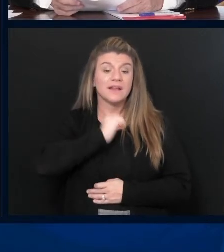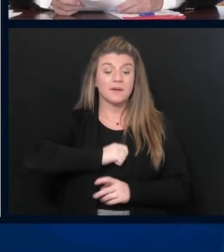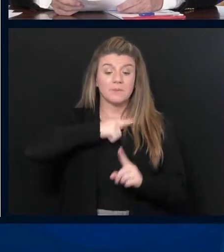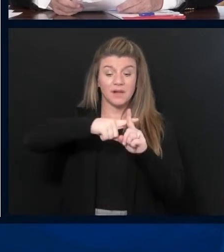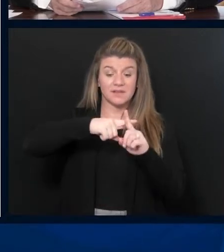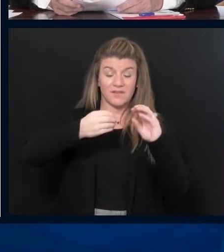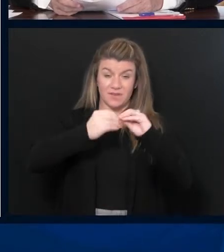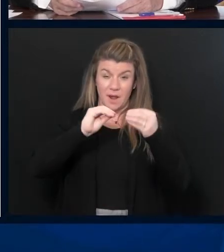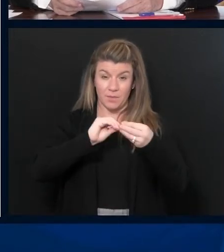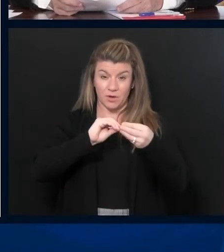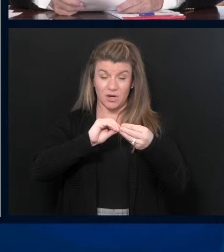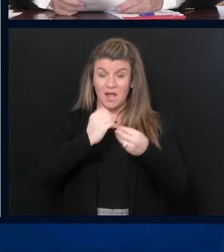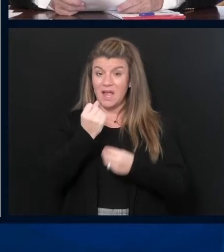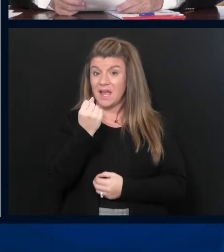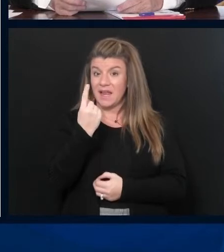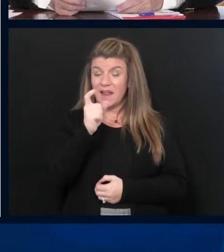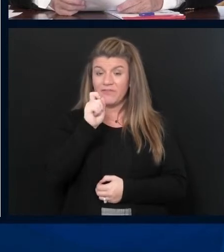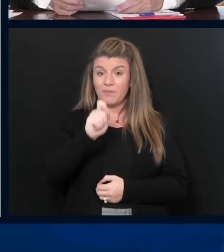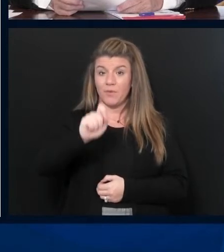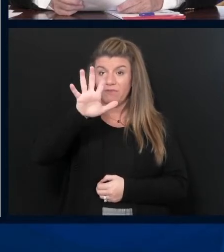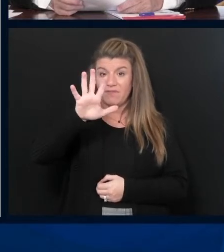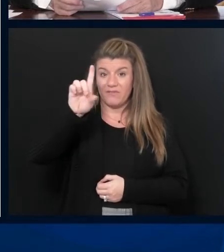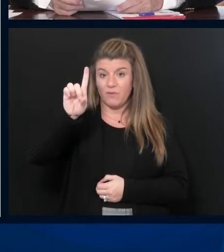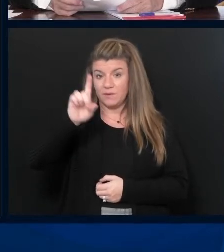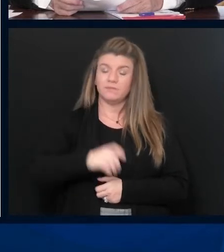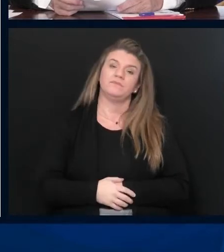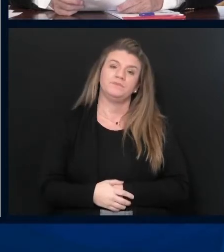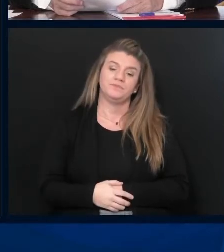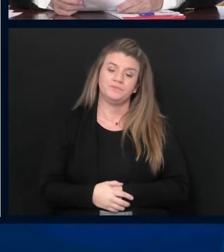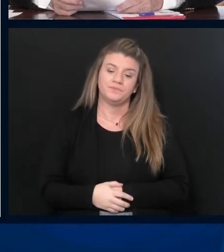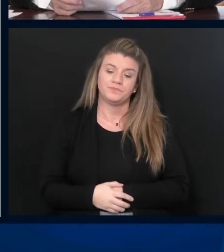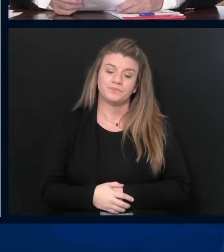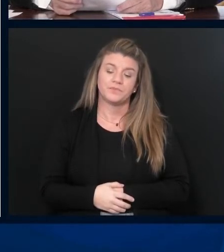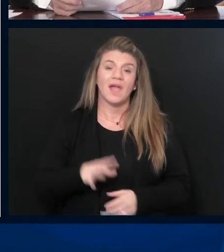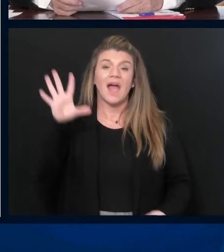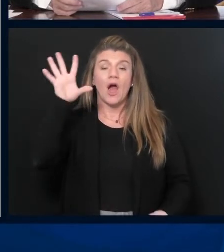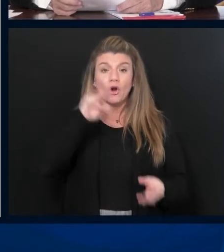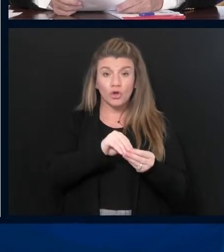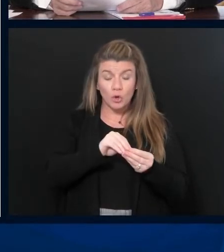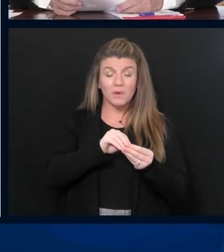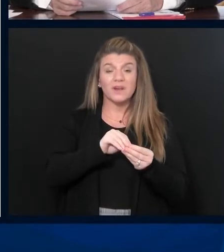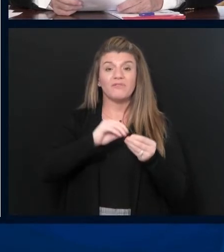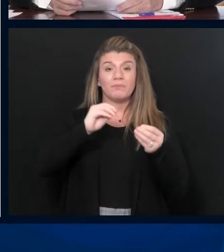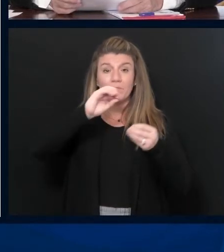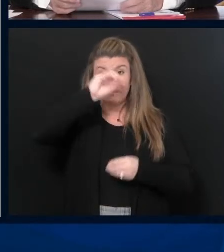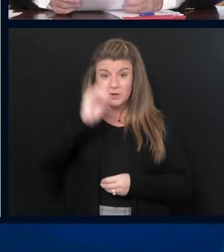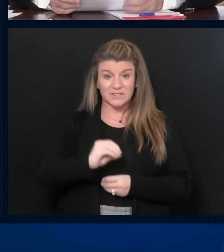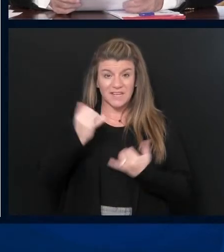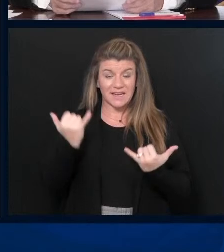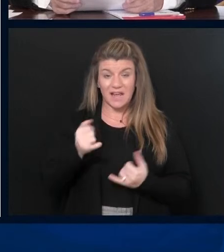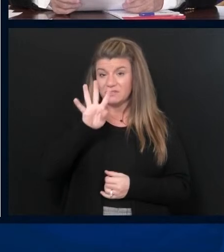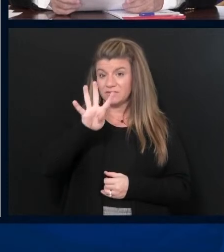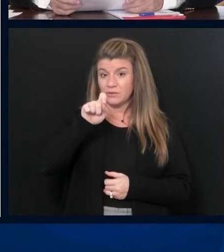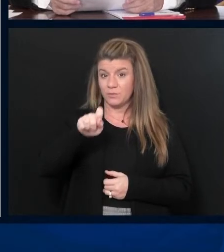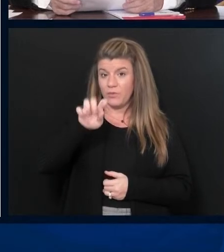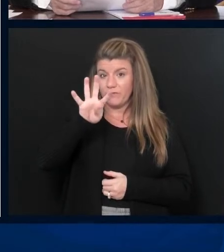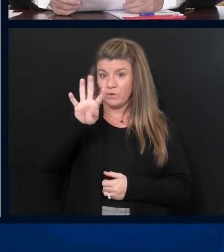positivity rate is at 11.51, and our cumulative rate now is at